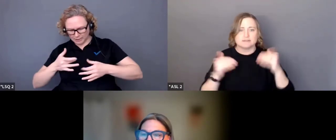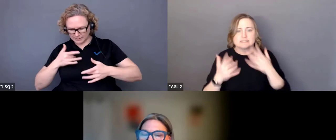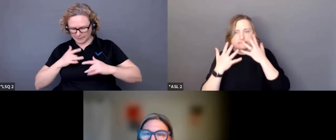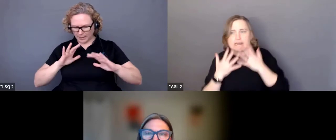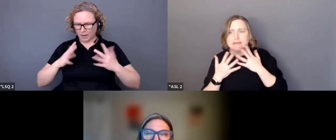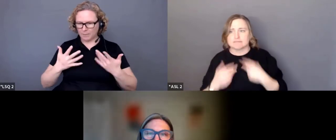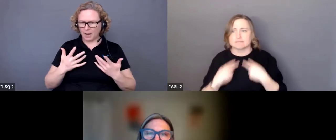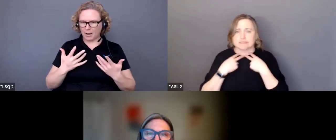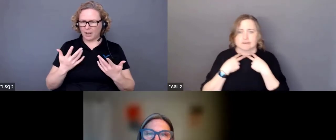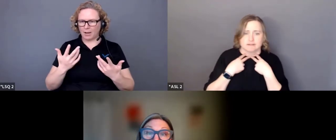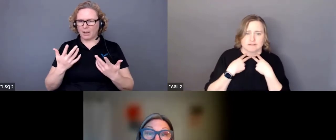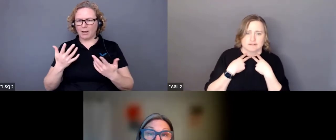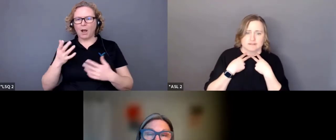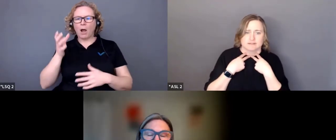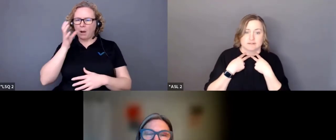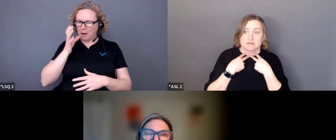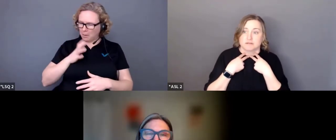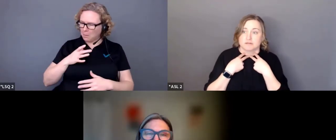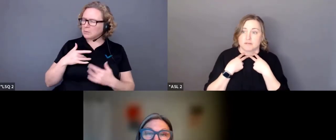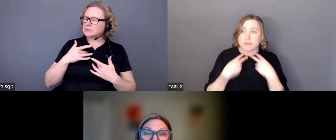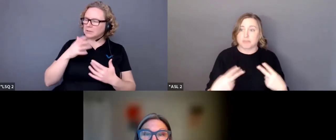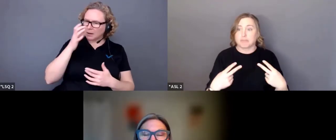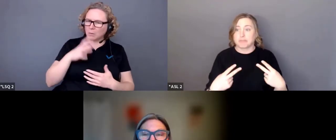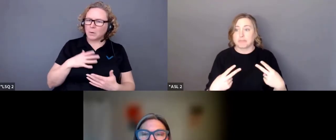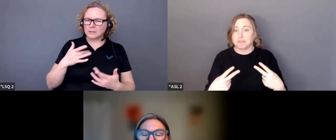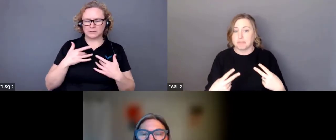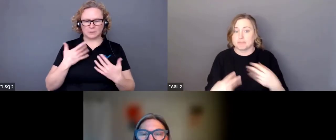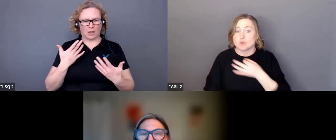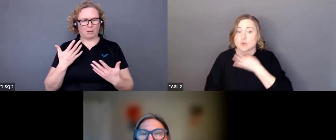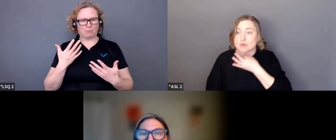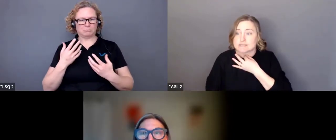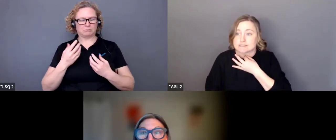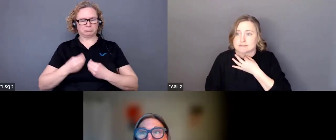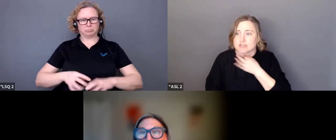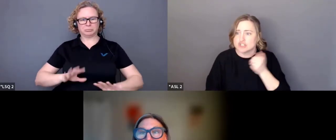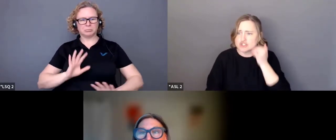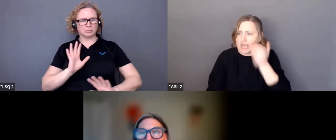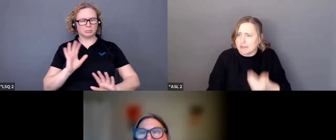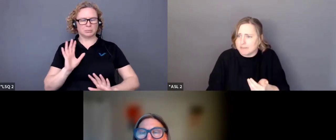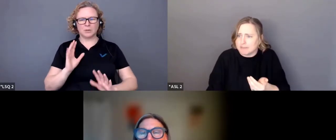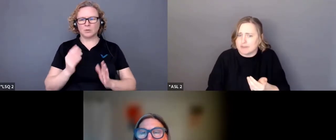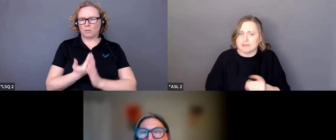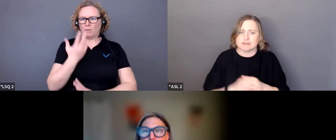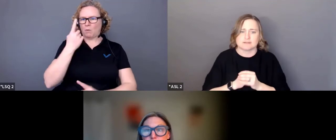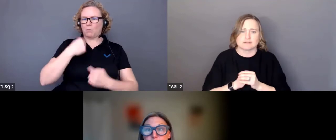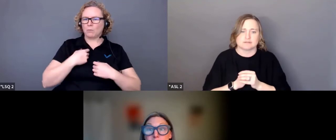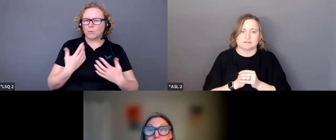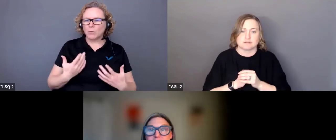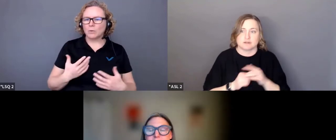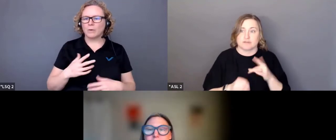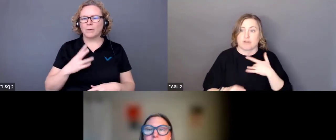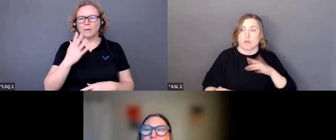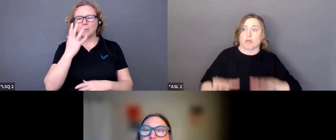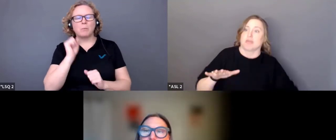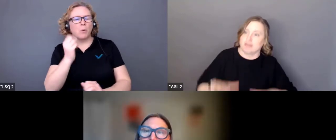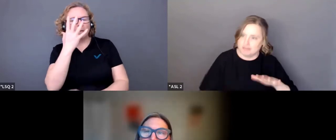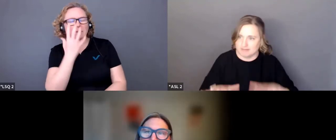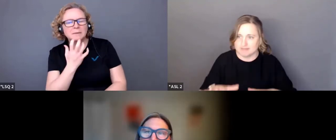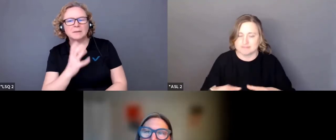stuck, unstuck, curious, ashamed, wobbly.